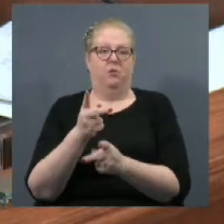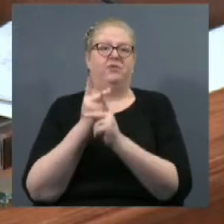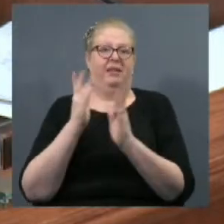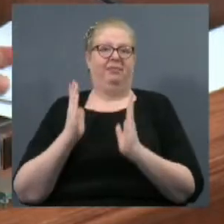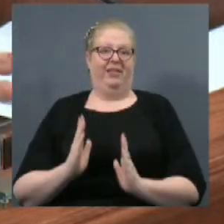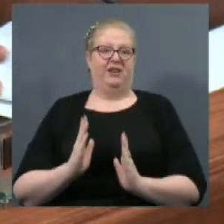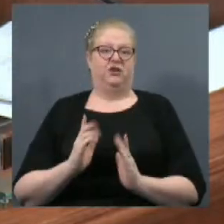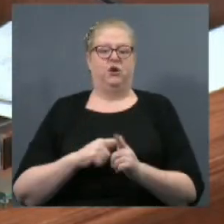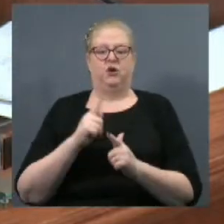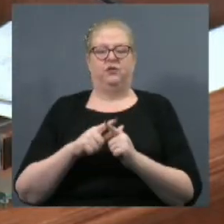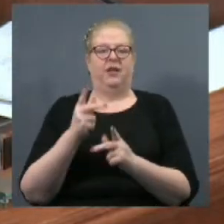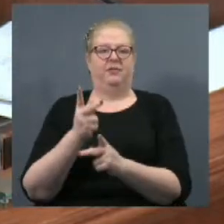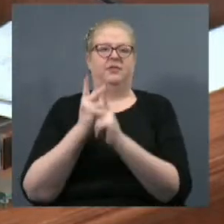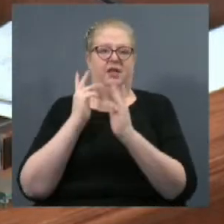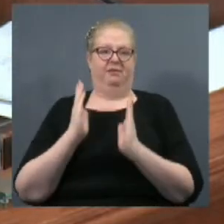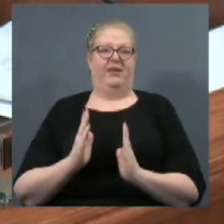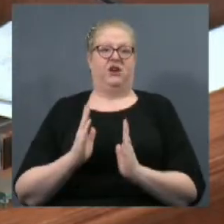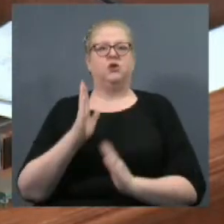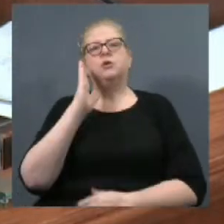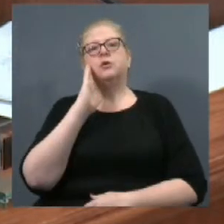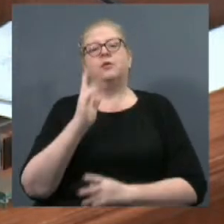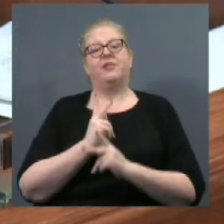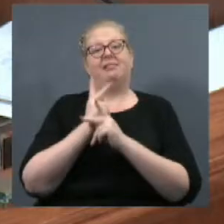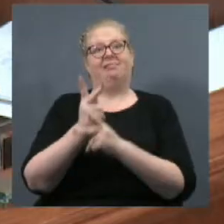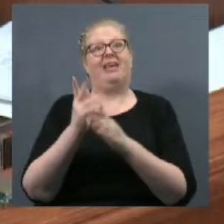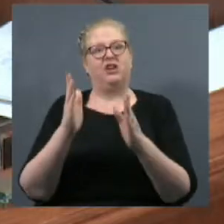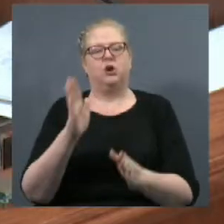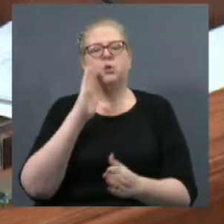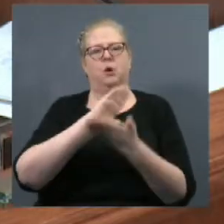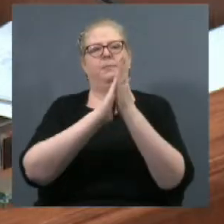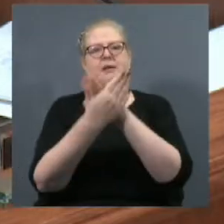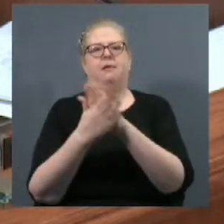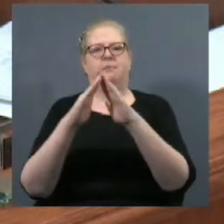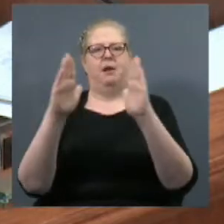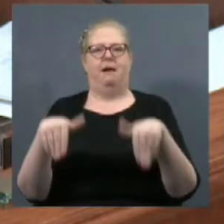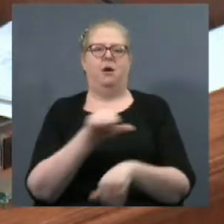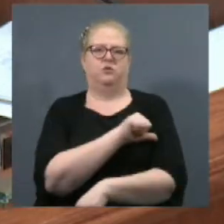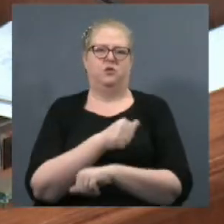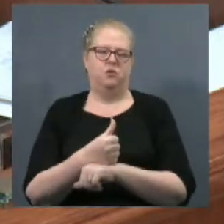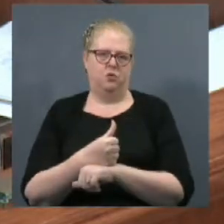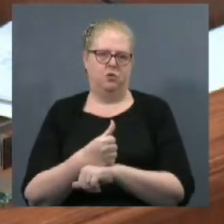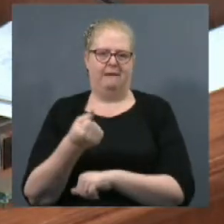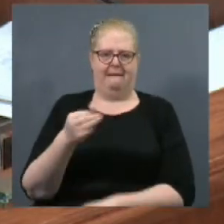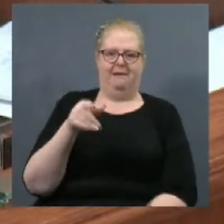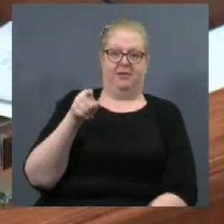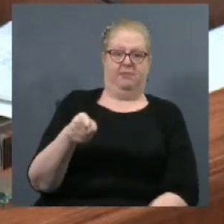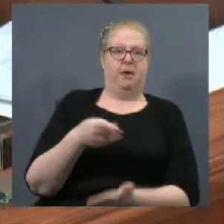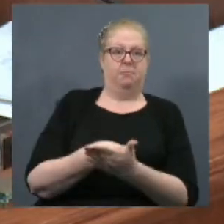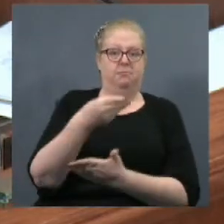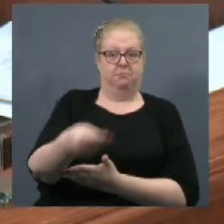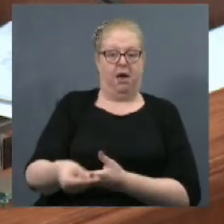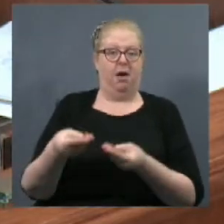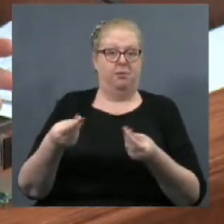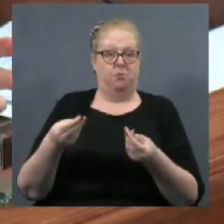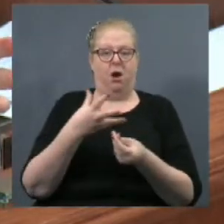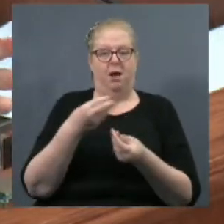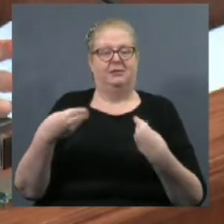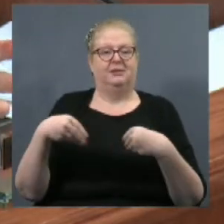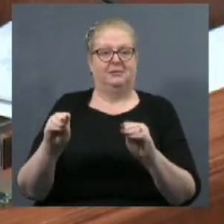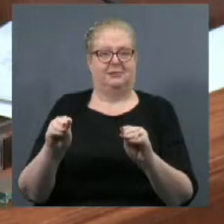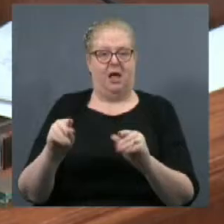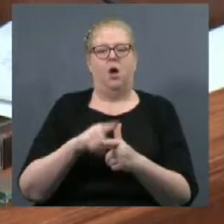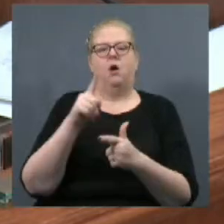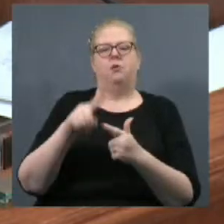then the lender will become a housing authority if it buys the property at a sale, and it will take care